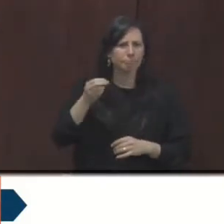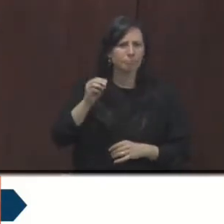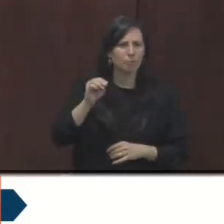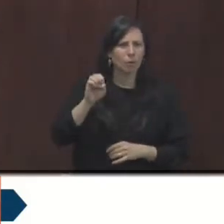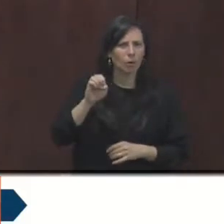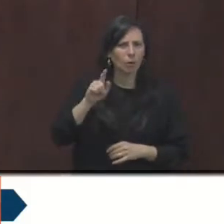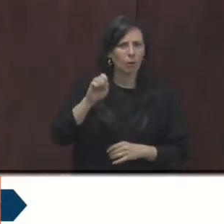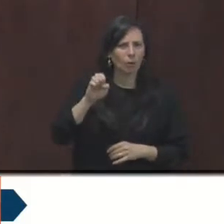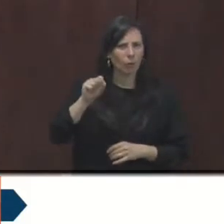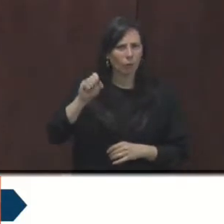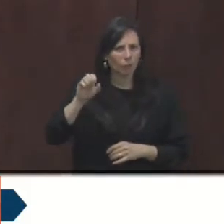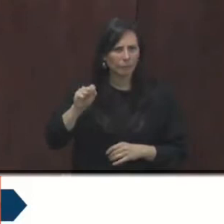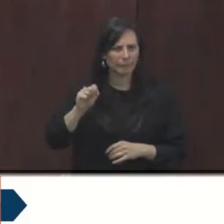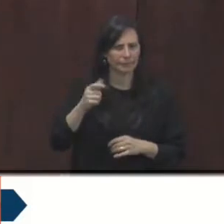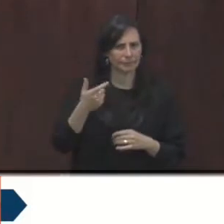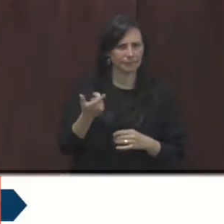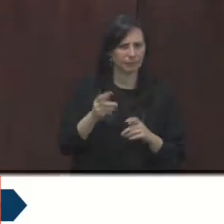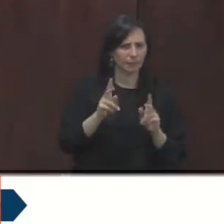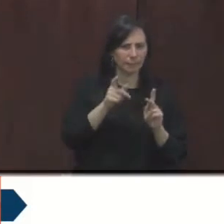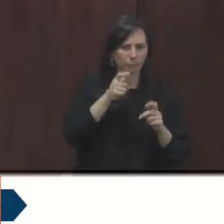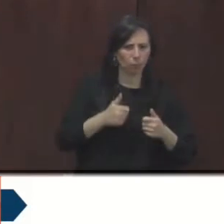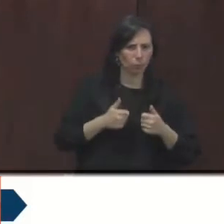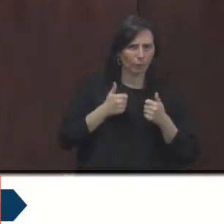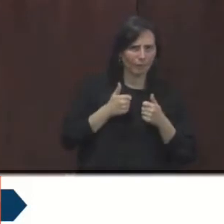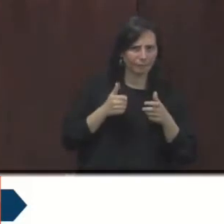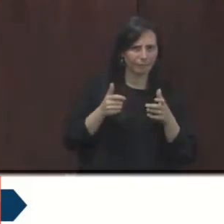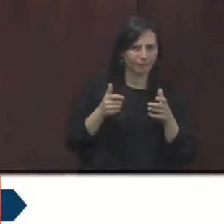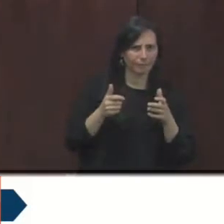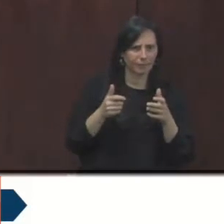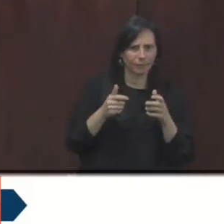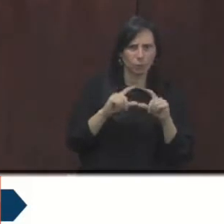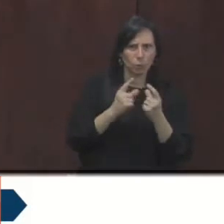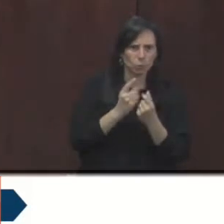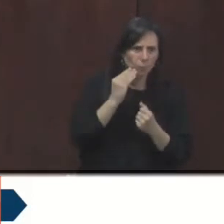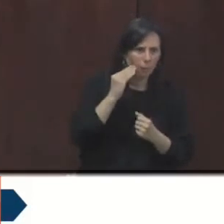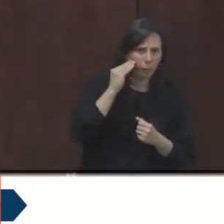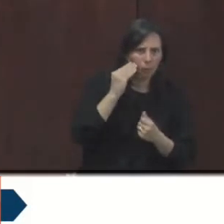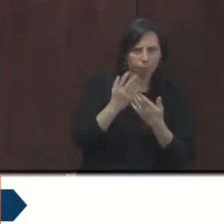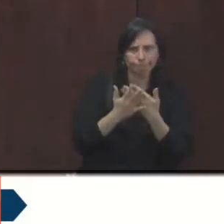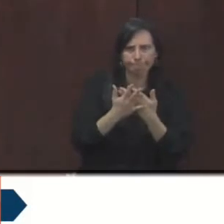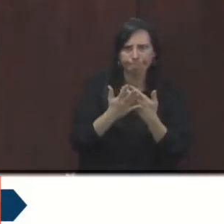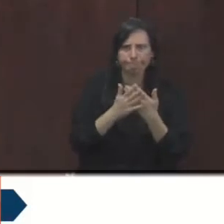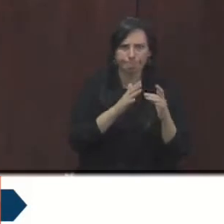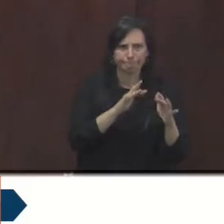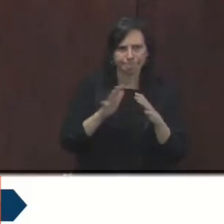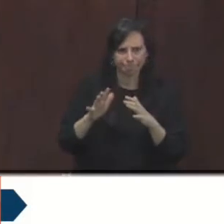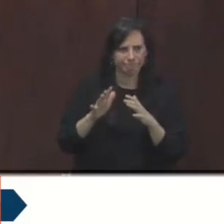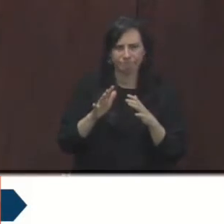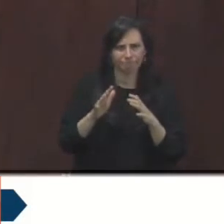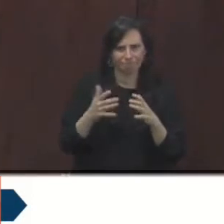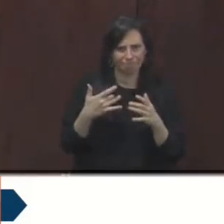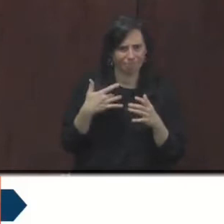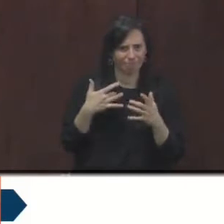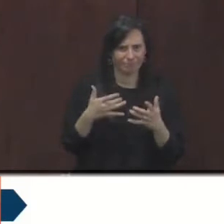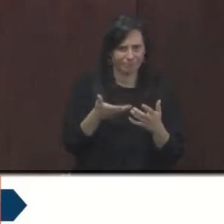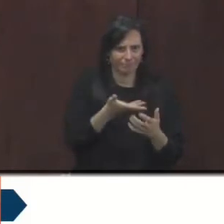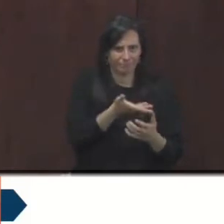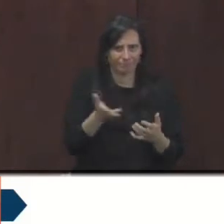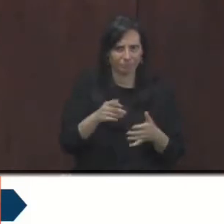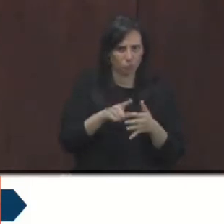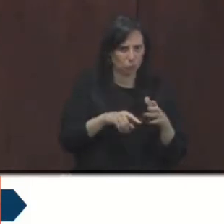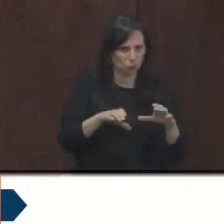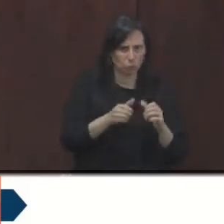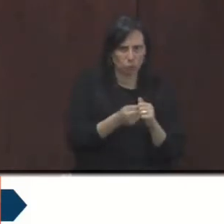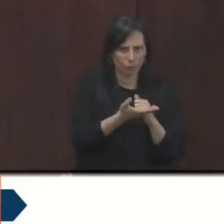living facilities as to where they will fall. And I just wanted to mention that currently, if they meet the age